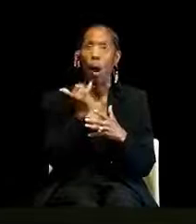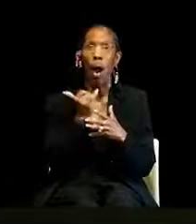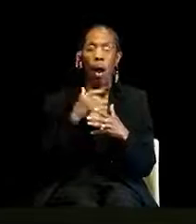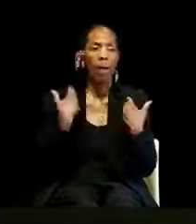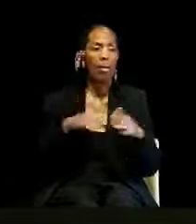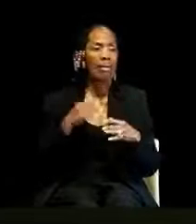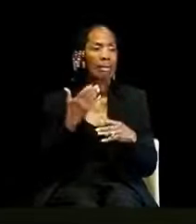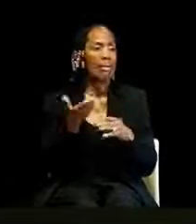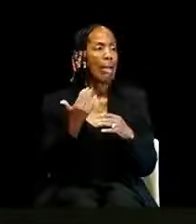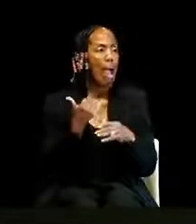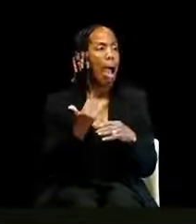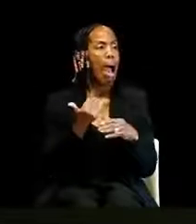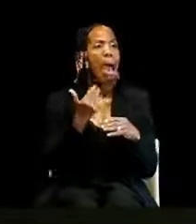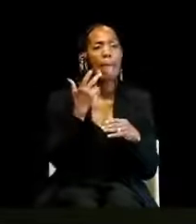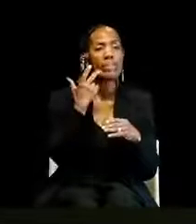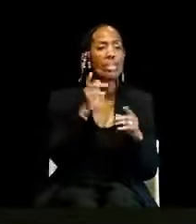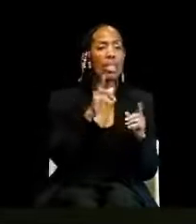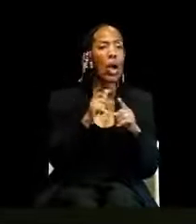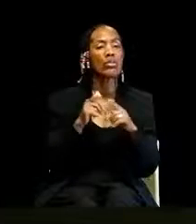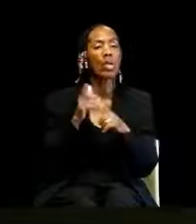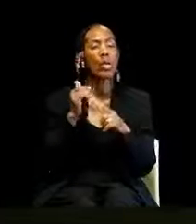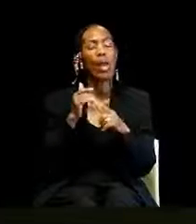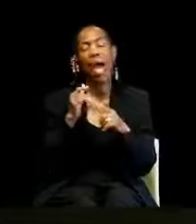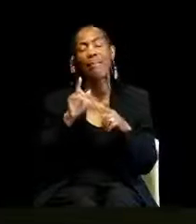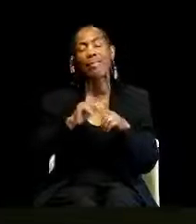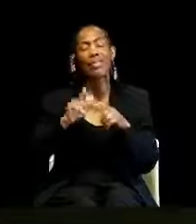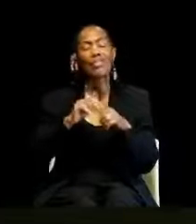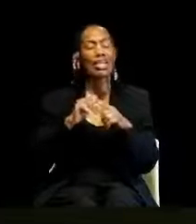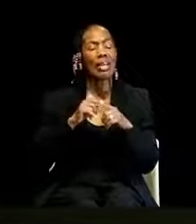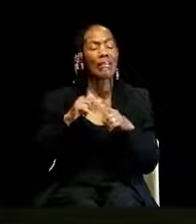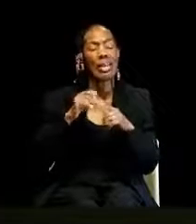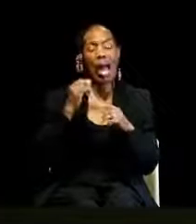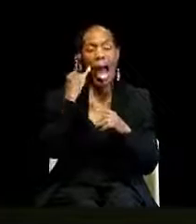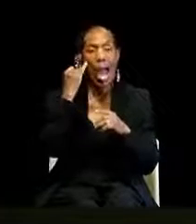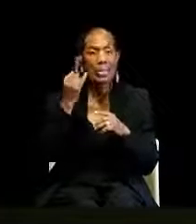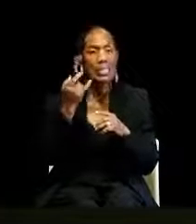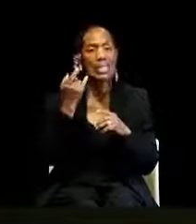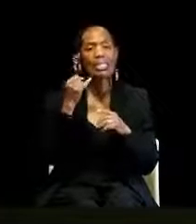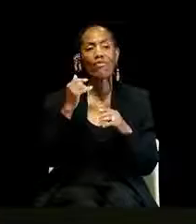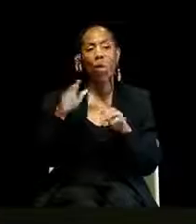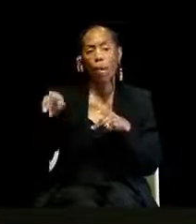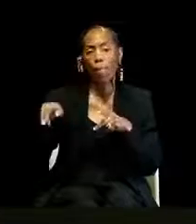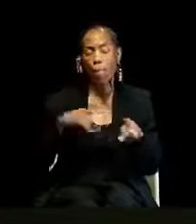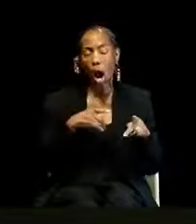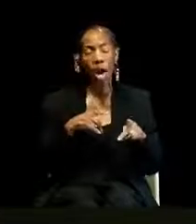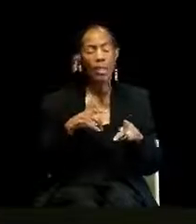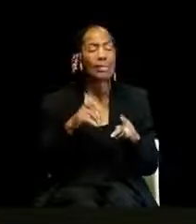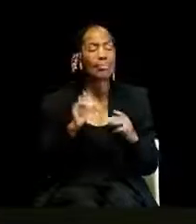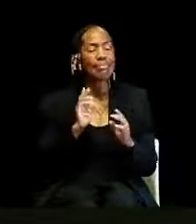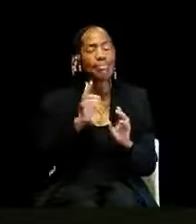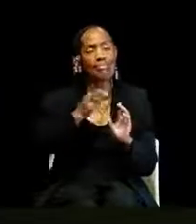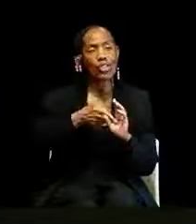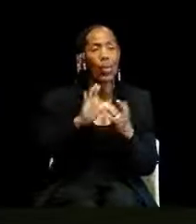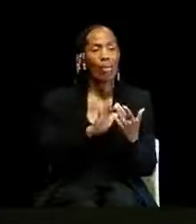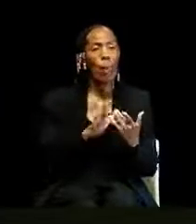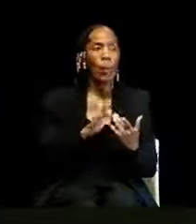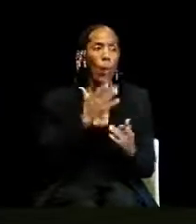an Eddie's caterer for your picnic party ideas. Details at eddiesofrolandpark.com.